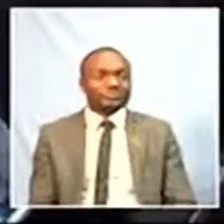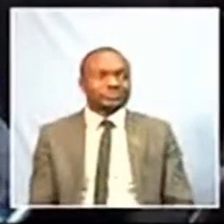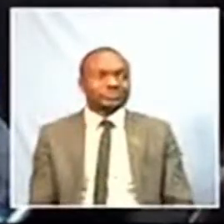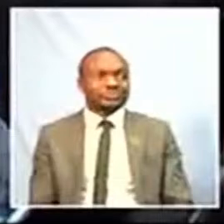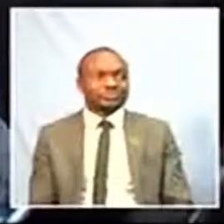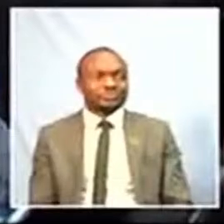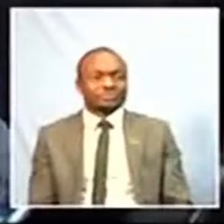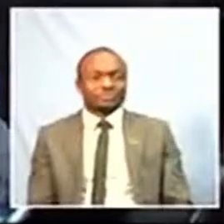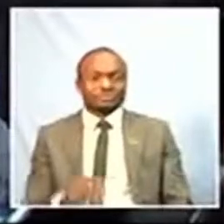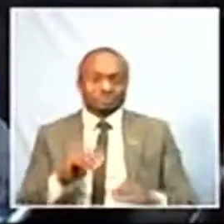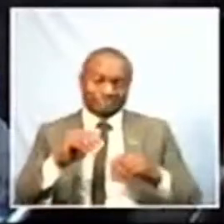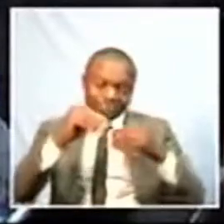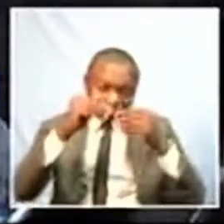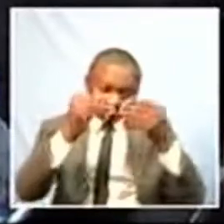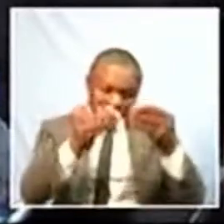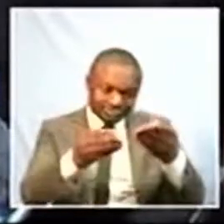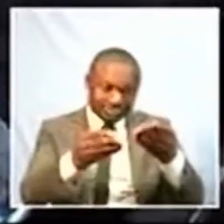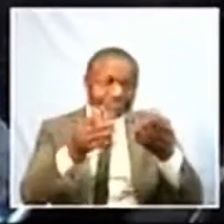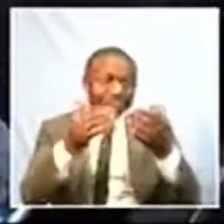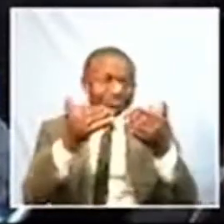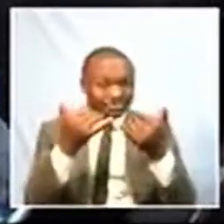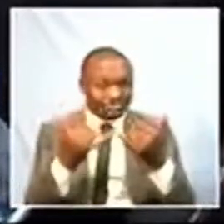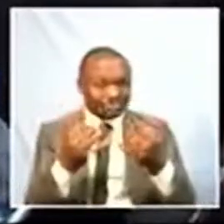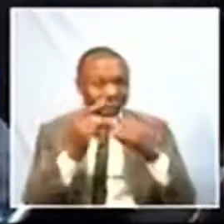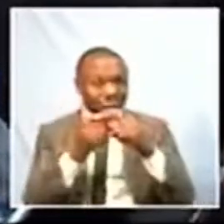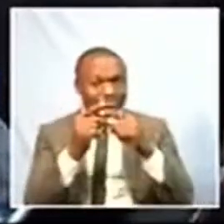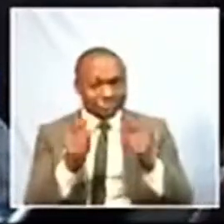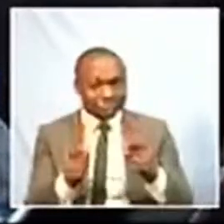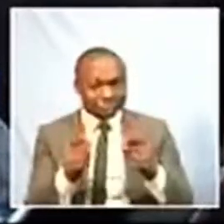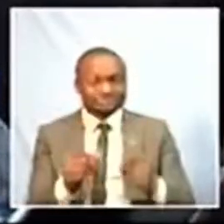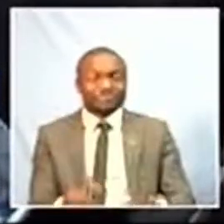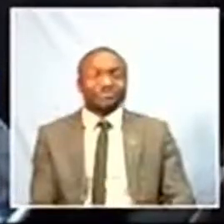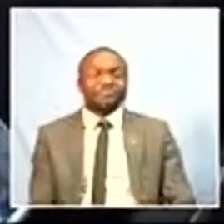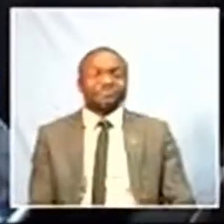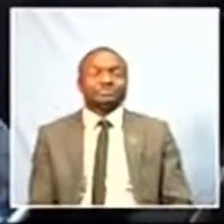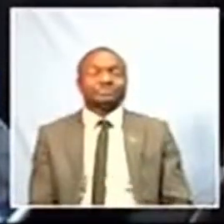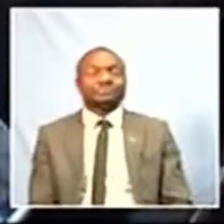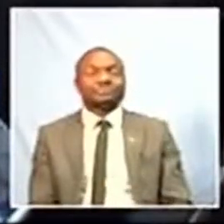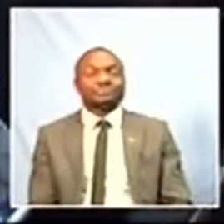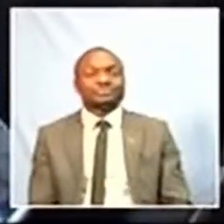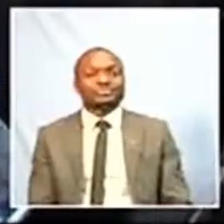is being procured now, but they